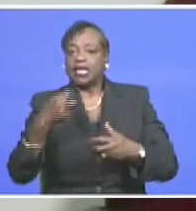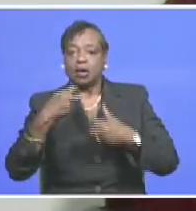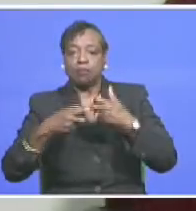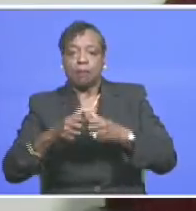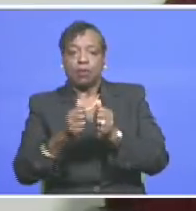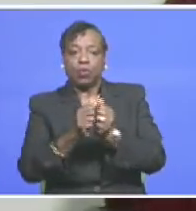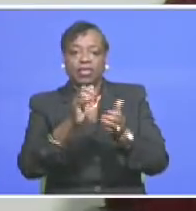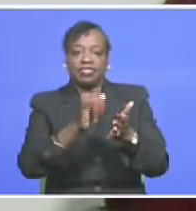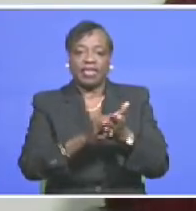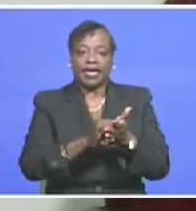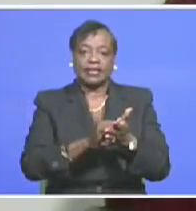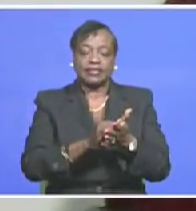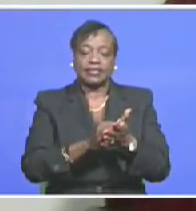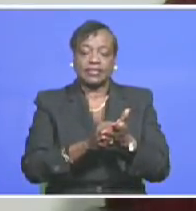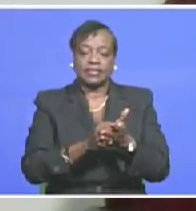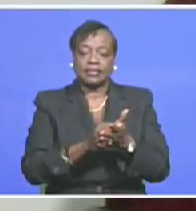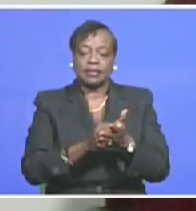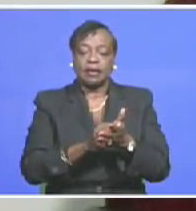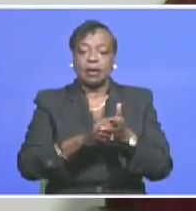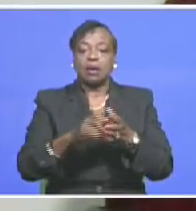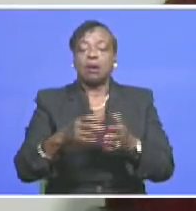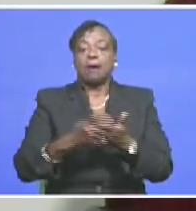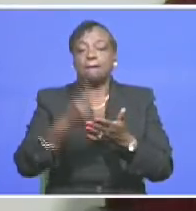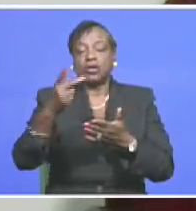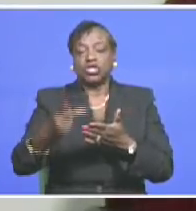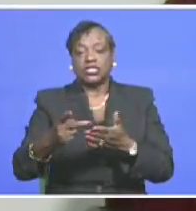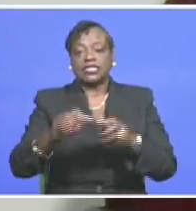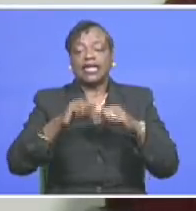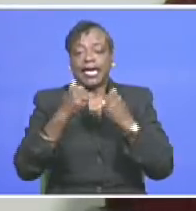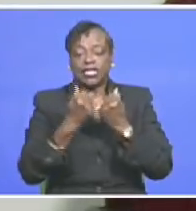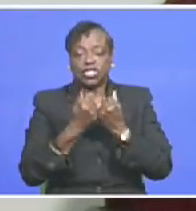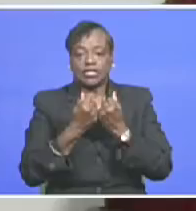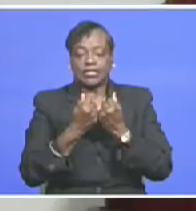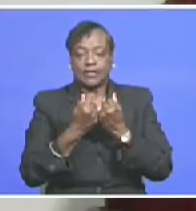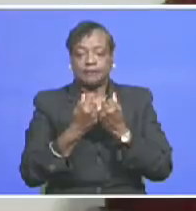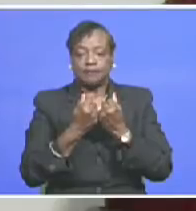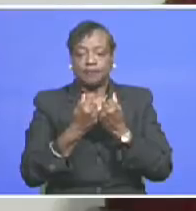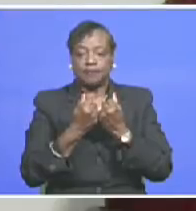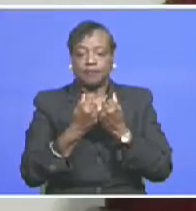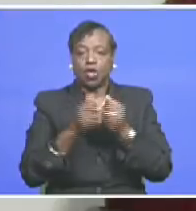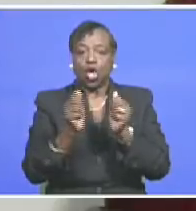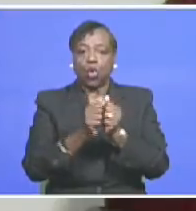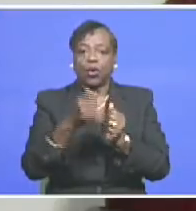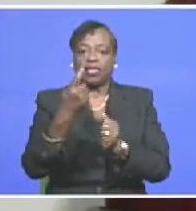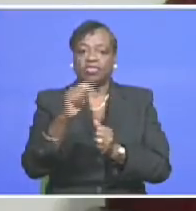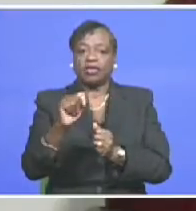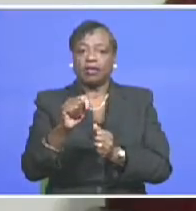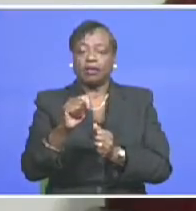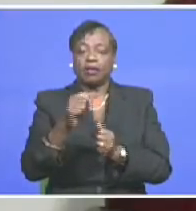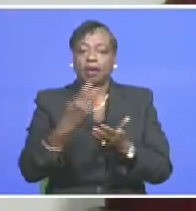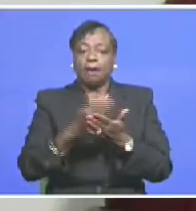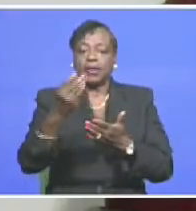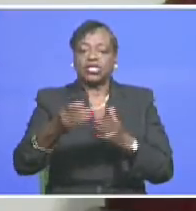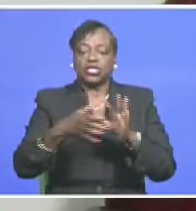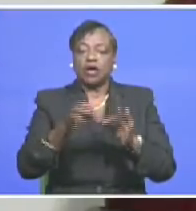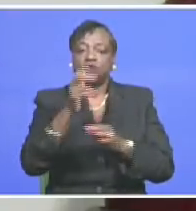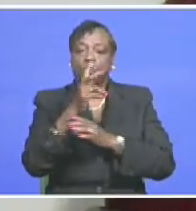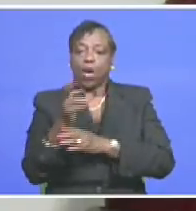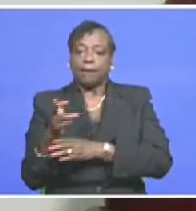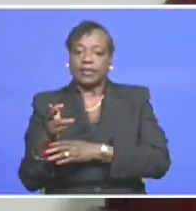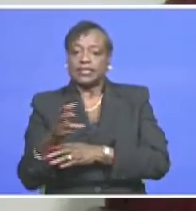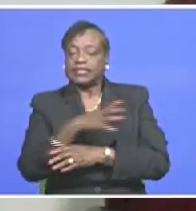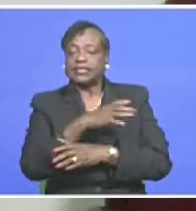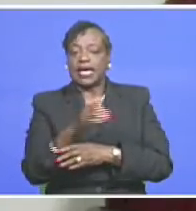whatsoever with that particular purchasing agency. Also, with the purchase of weapons and